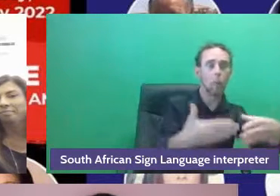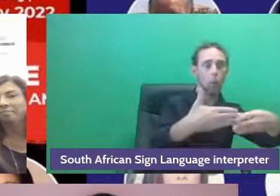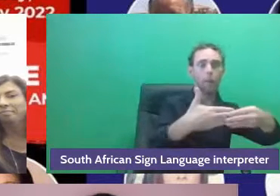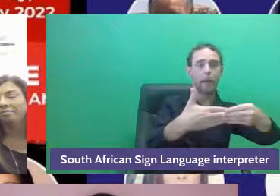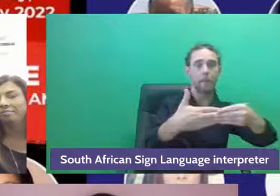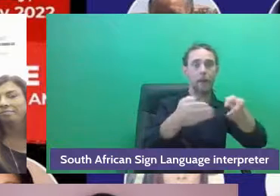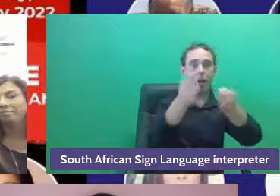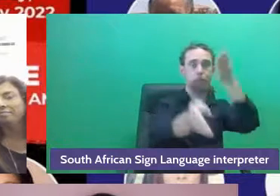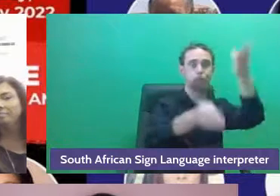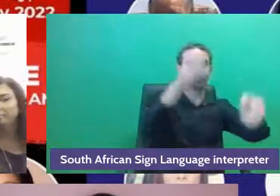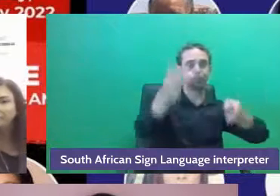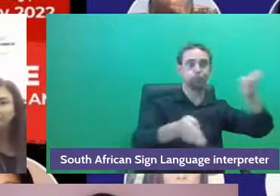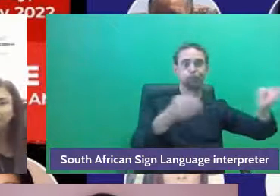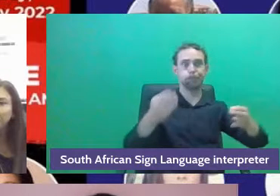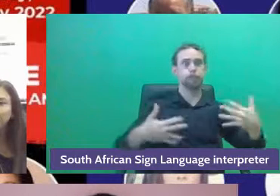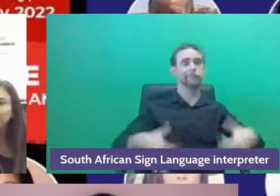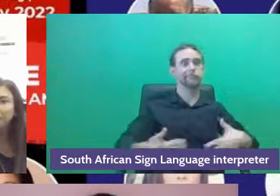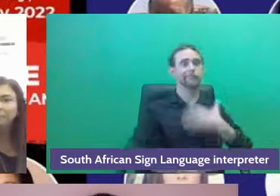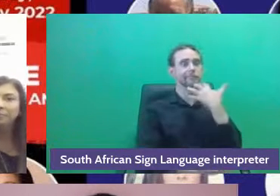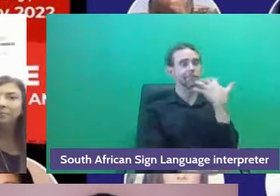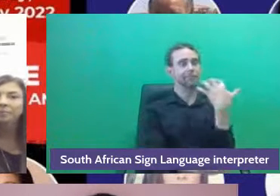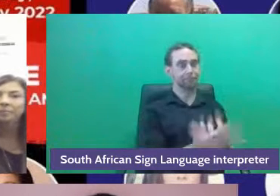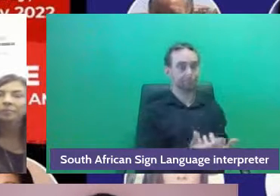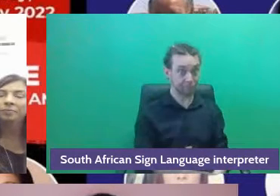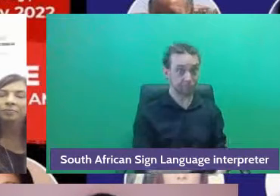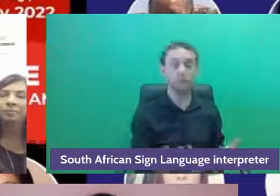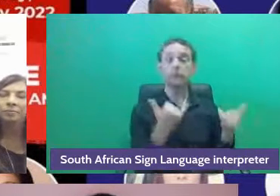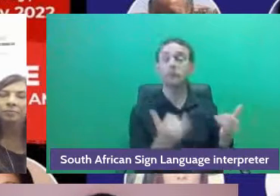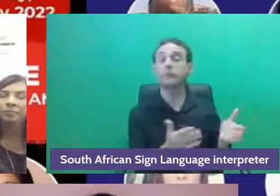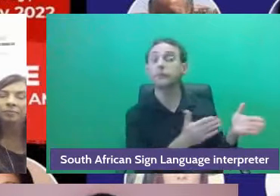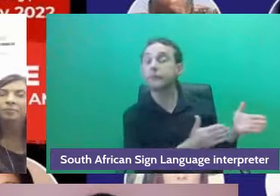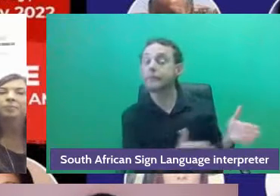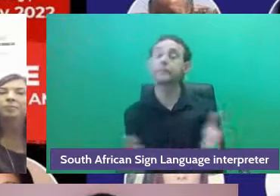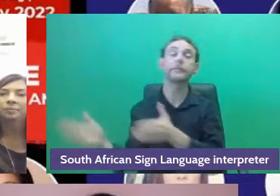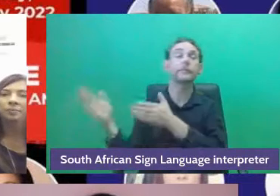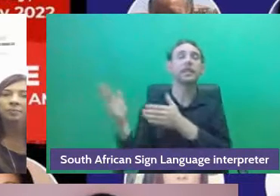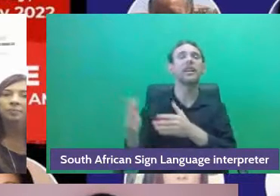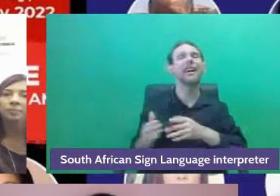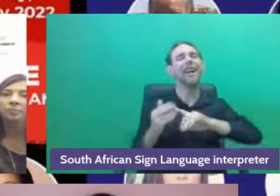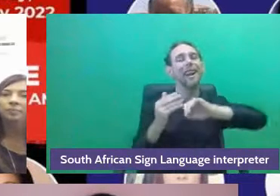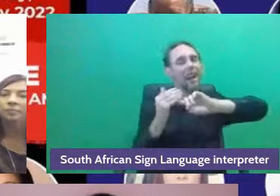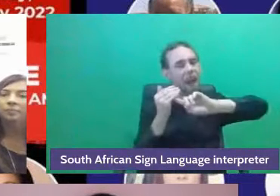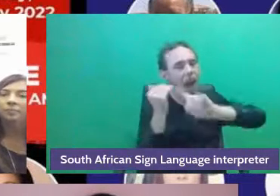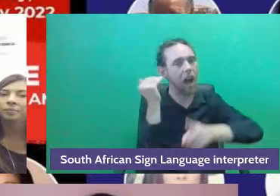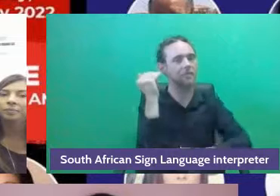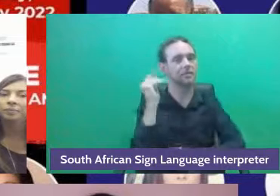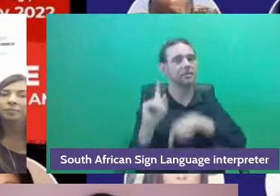to our final panelists, I'm not sure if